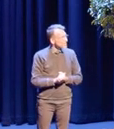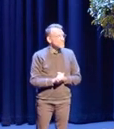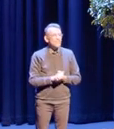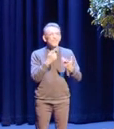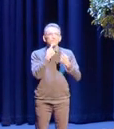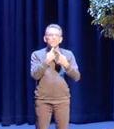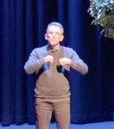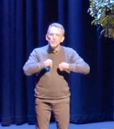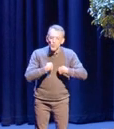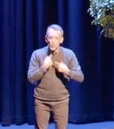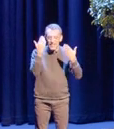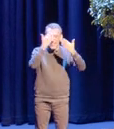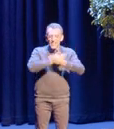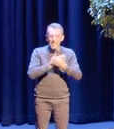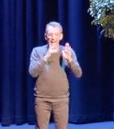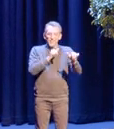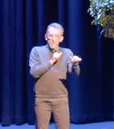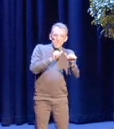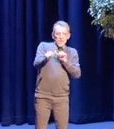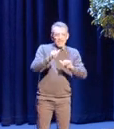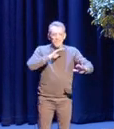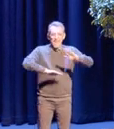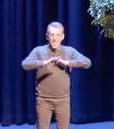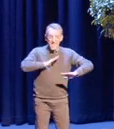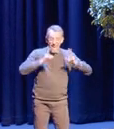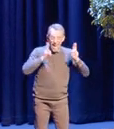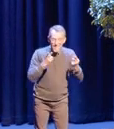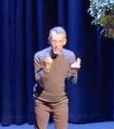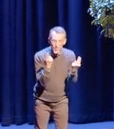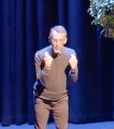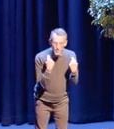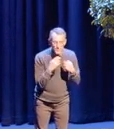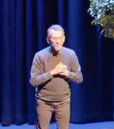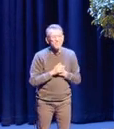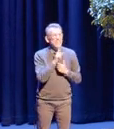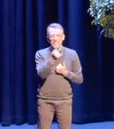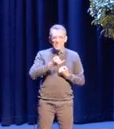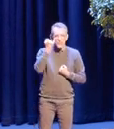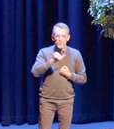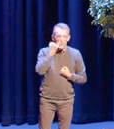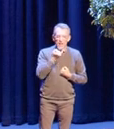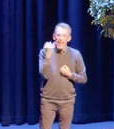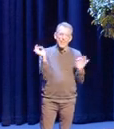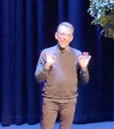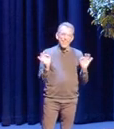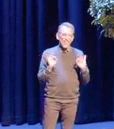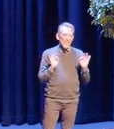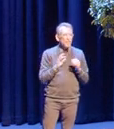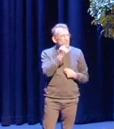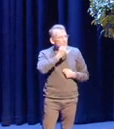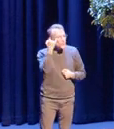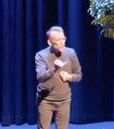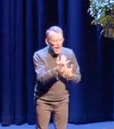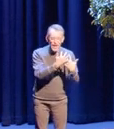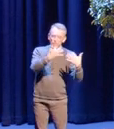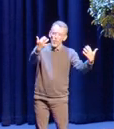So I've been told this evening I have to be on my very best behaviour, and absolutely no swearing. And of course I never would swear in